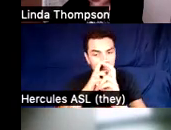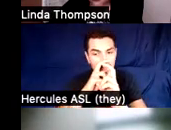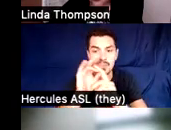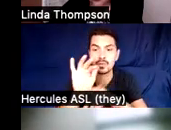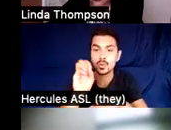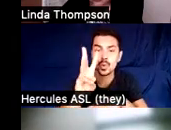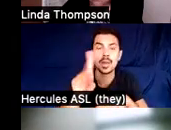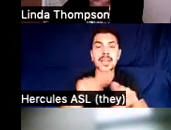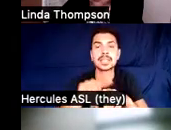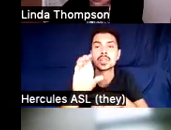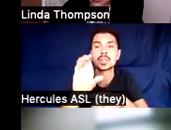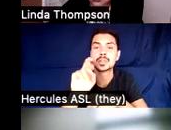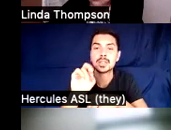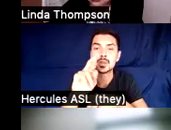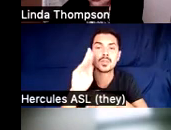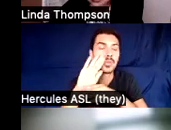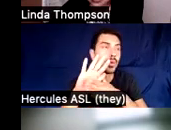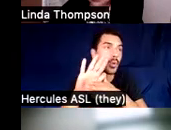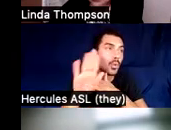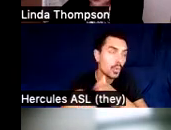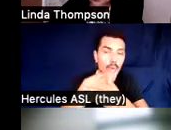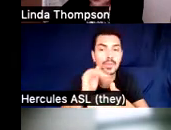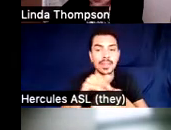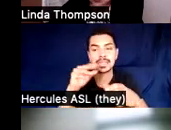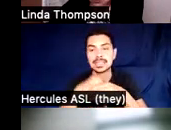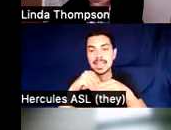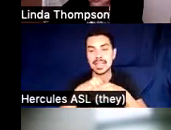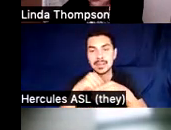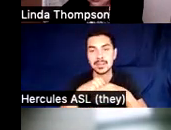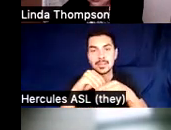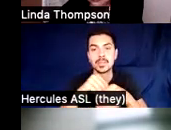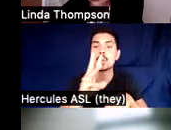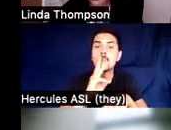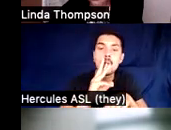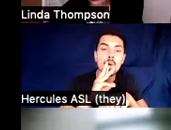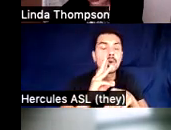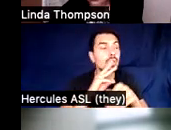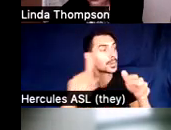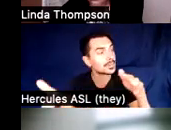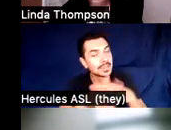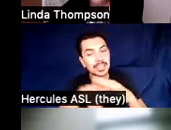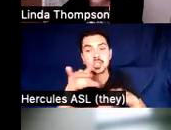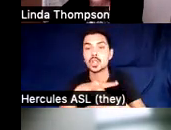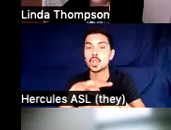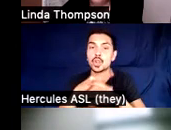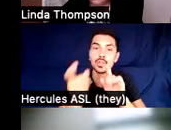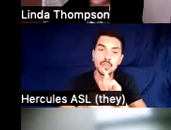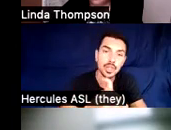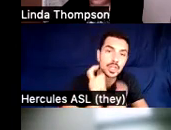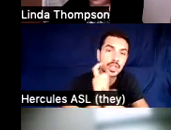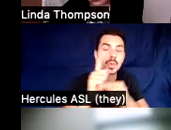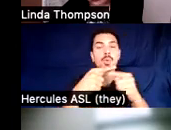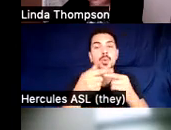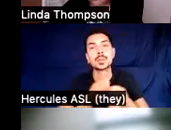container of all that lives inside of it. Water comes in, the earth changes, and when you express